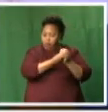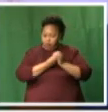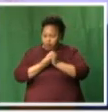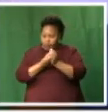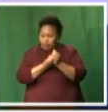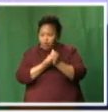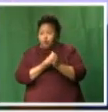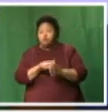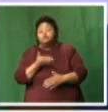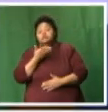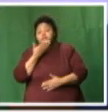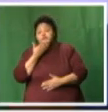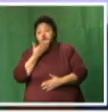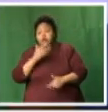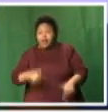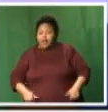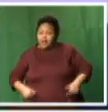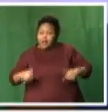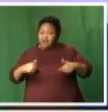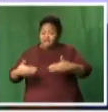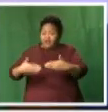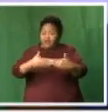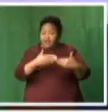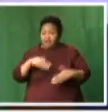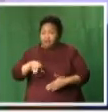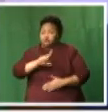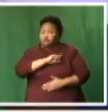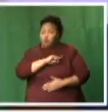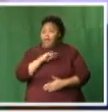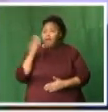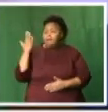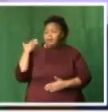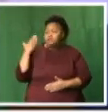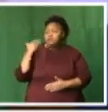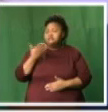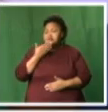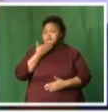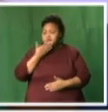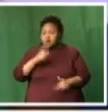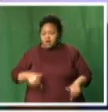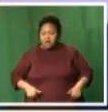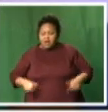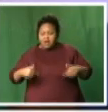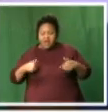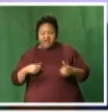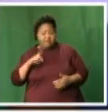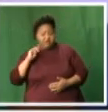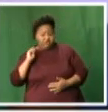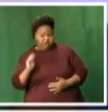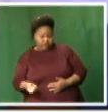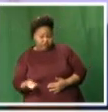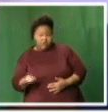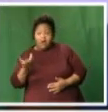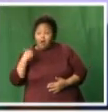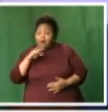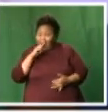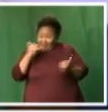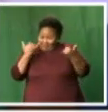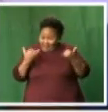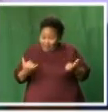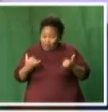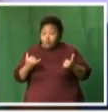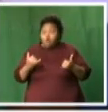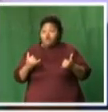given the attention that he needs. And we are also bringing in as team of social